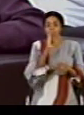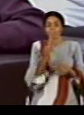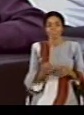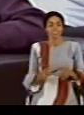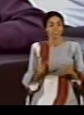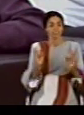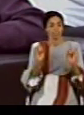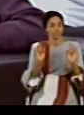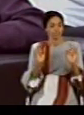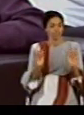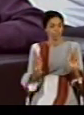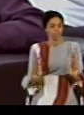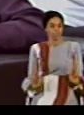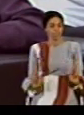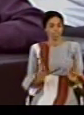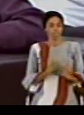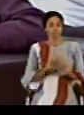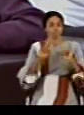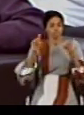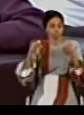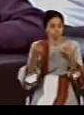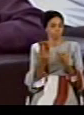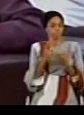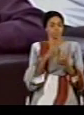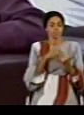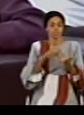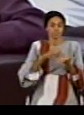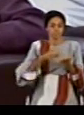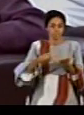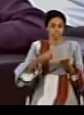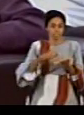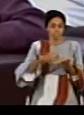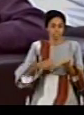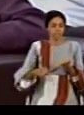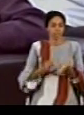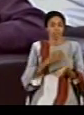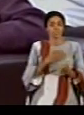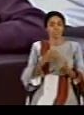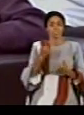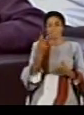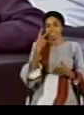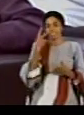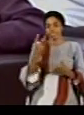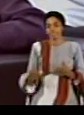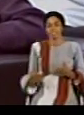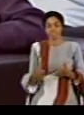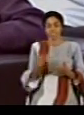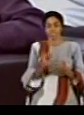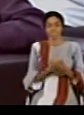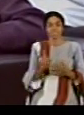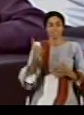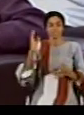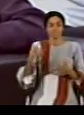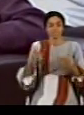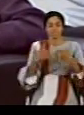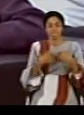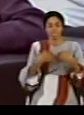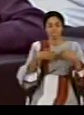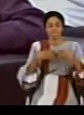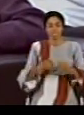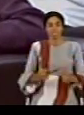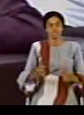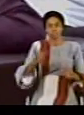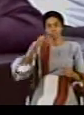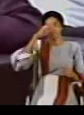to do the official test and found out that God had healed me perfectly.